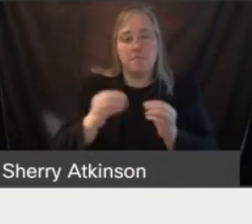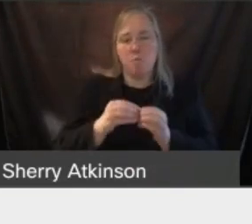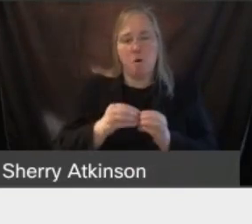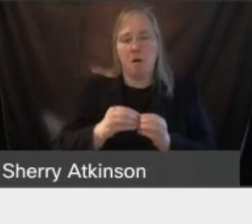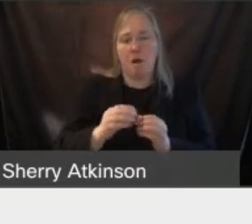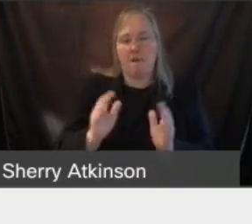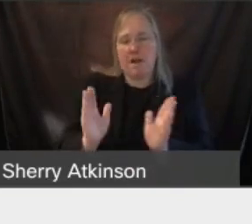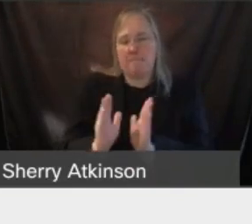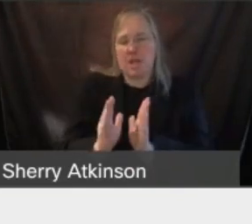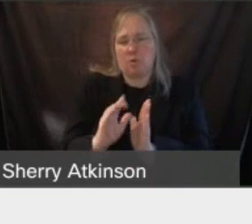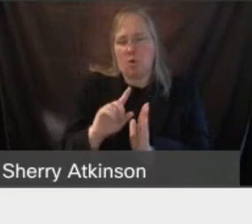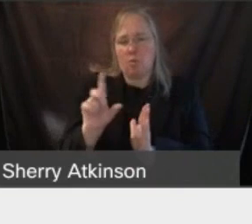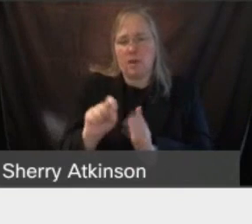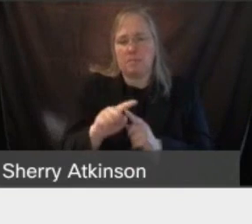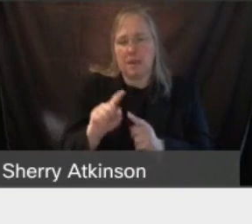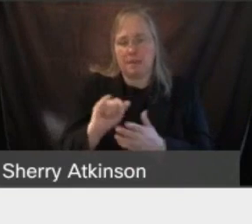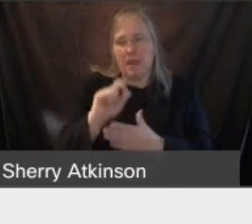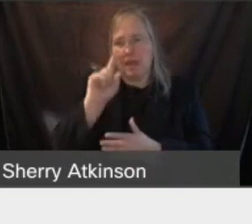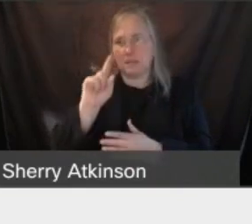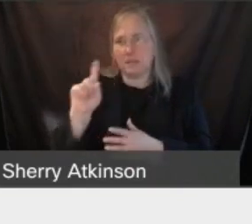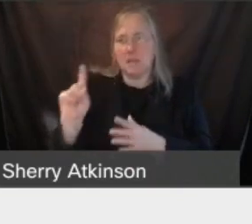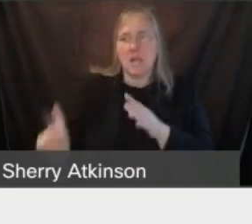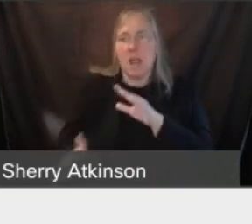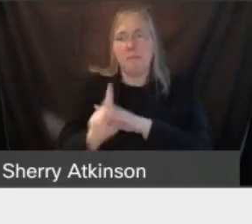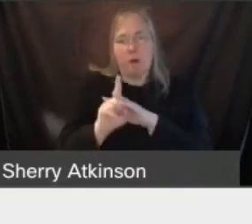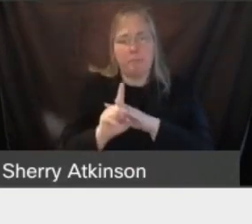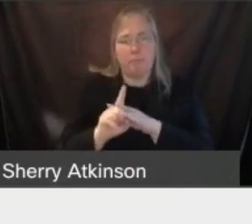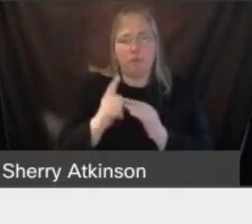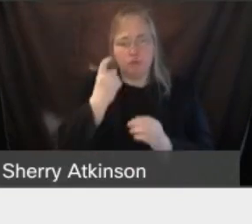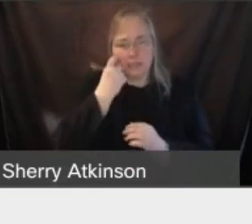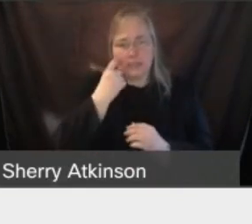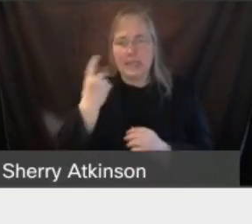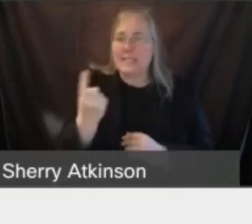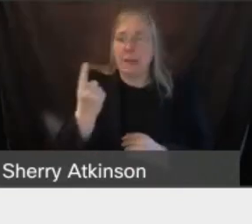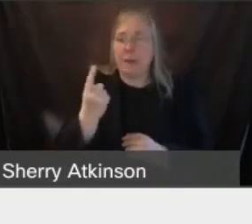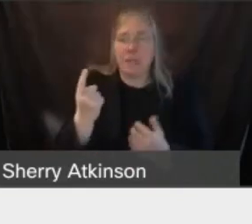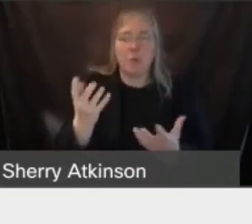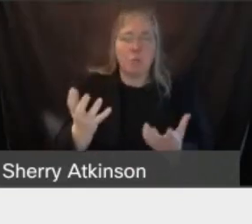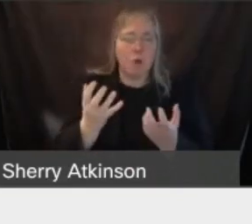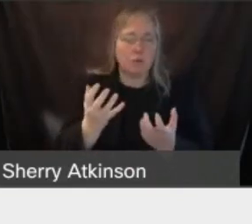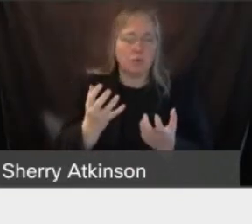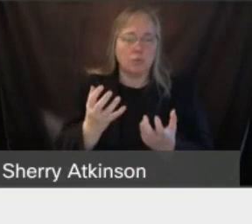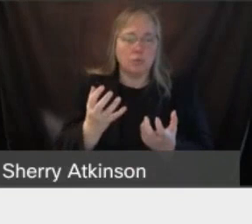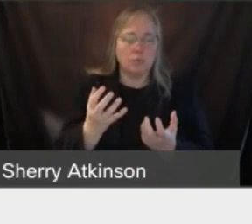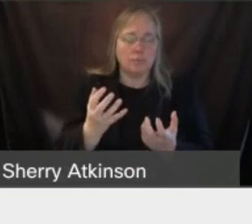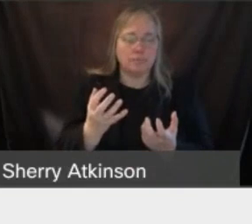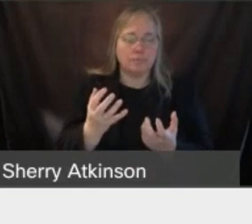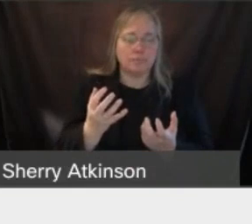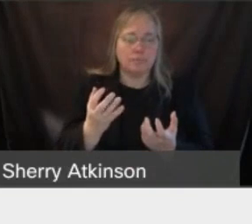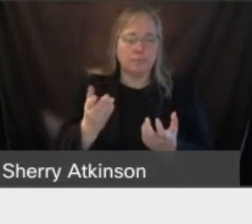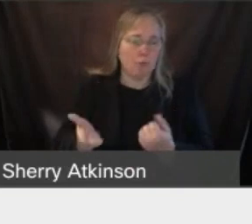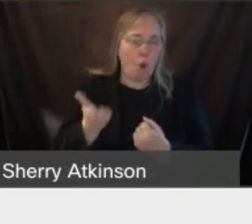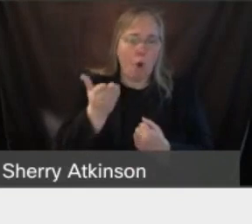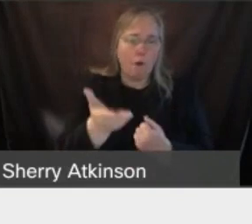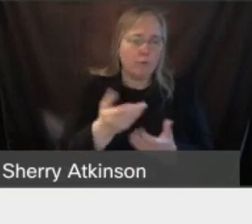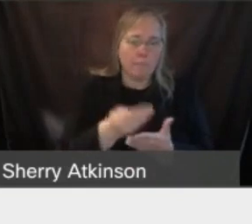question, but it went across my radar recently that somebody's looking to, offer to